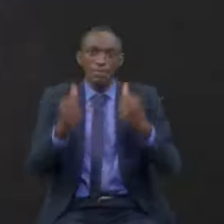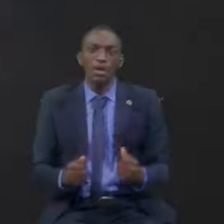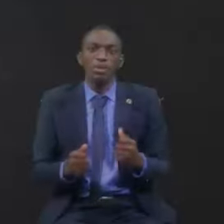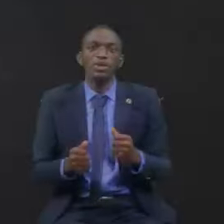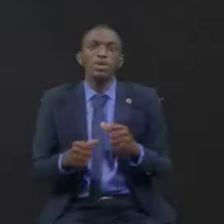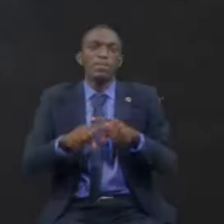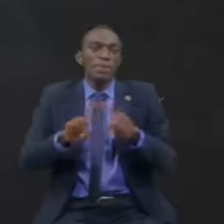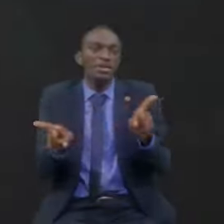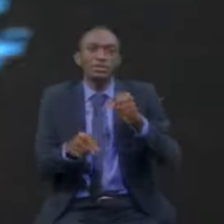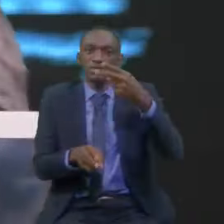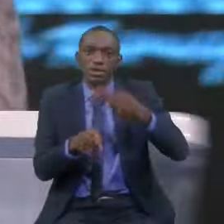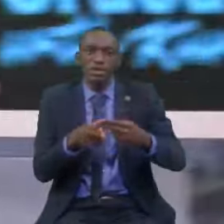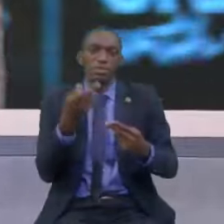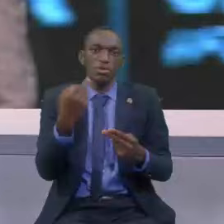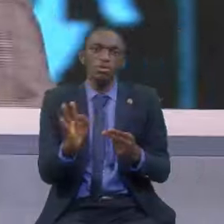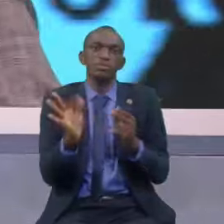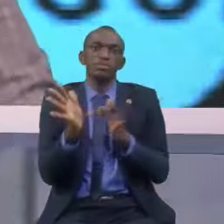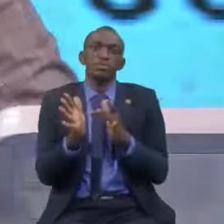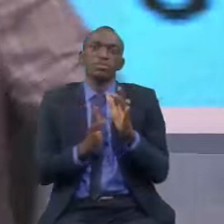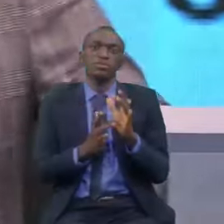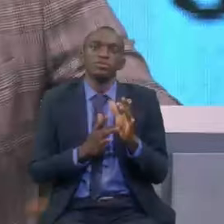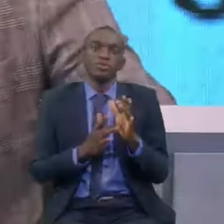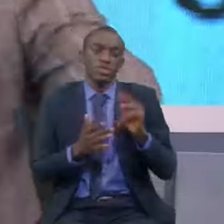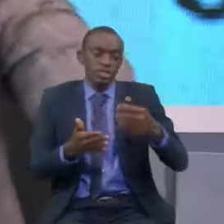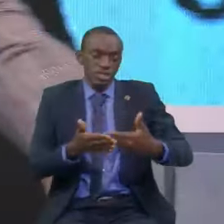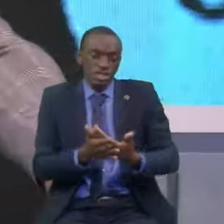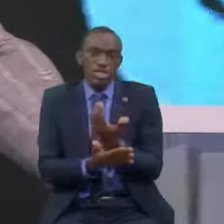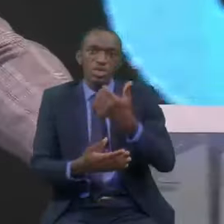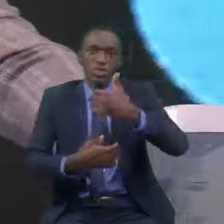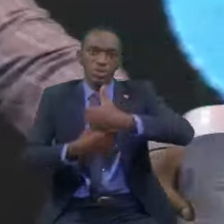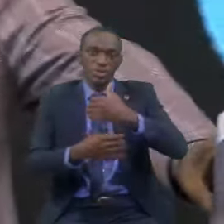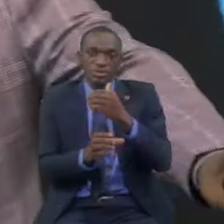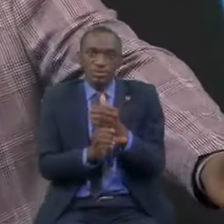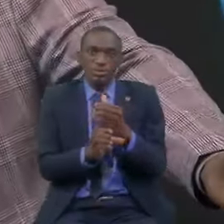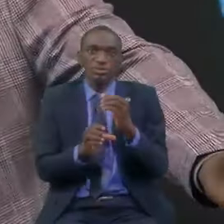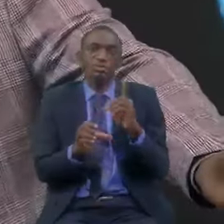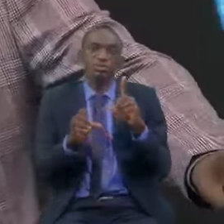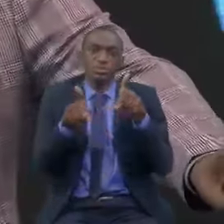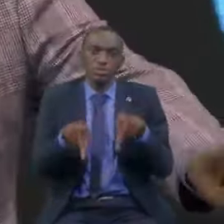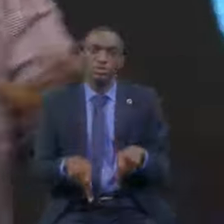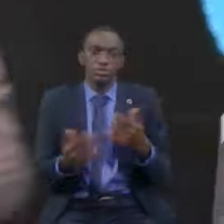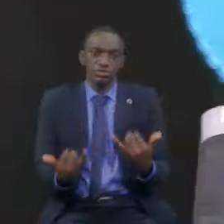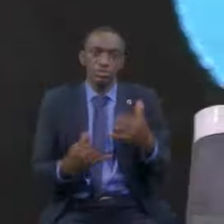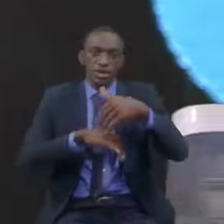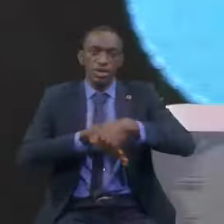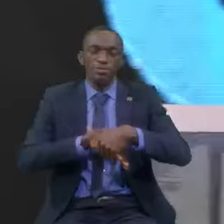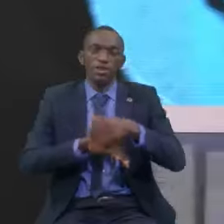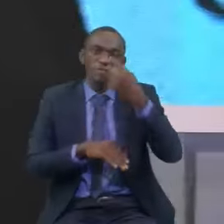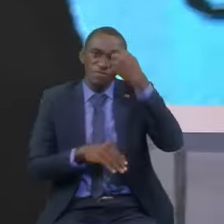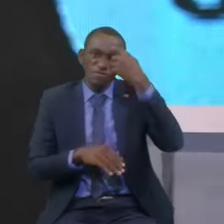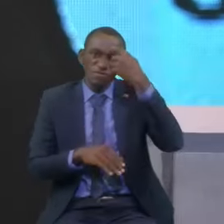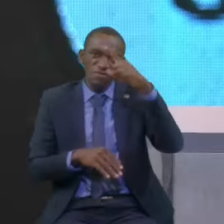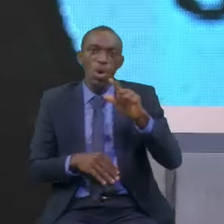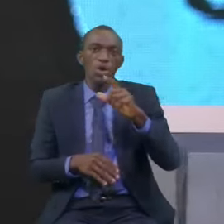of Jesus, the new creation tonight for the whole man. Three things we're looking